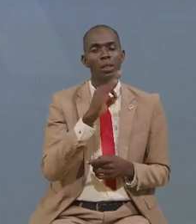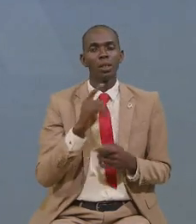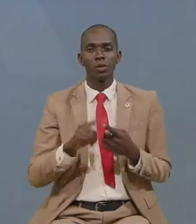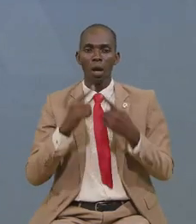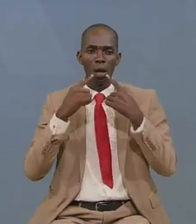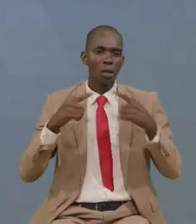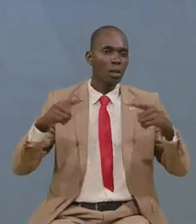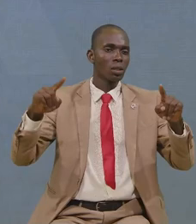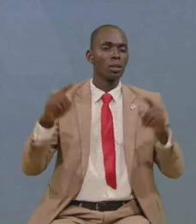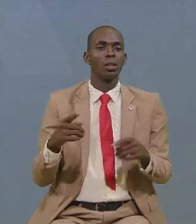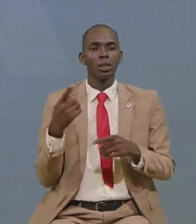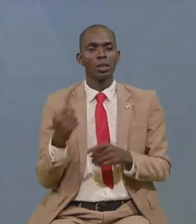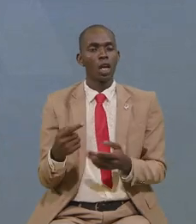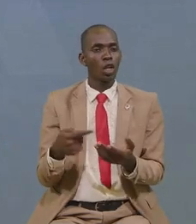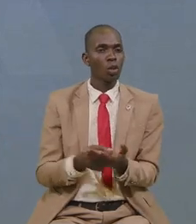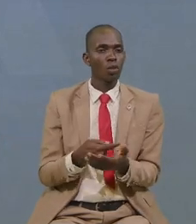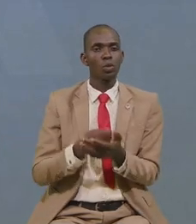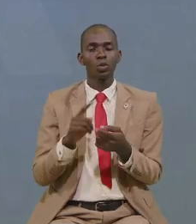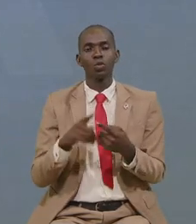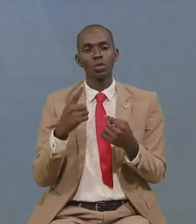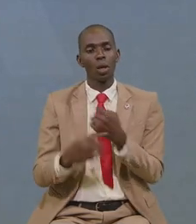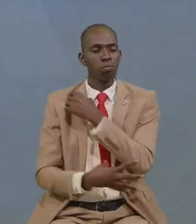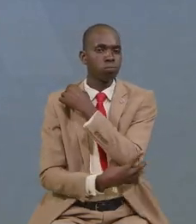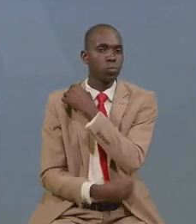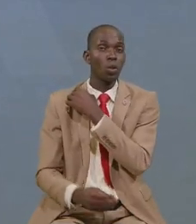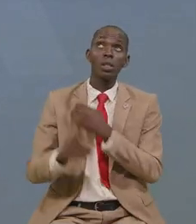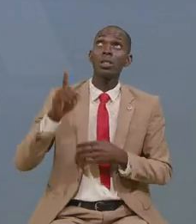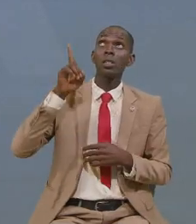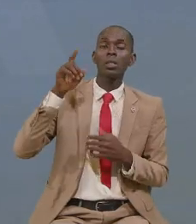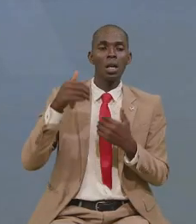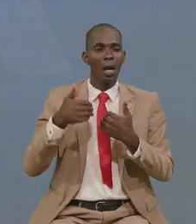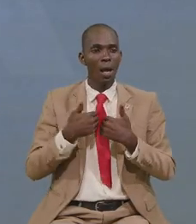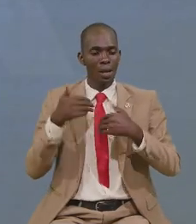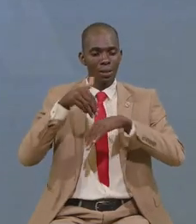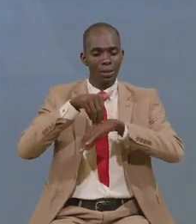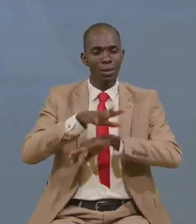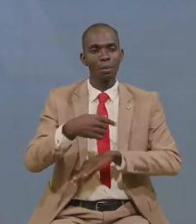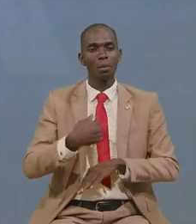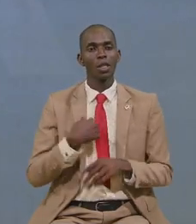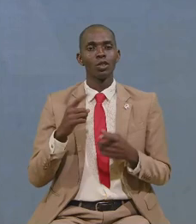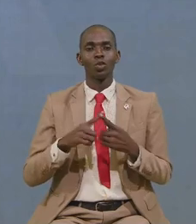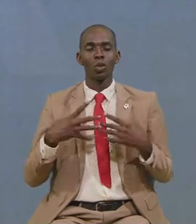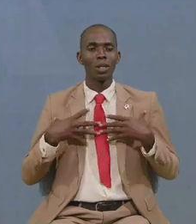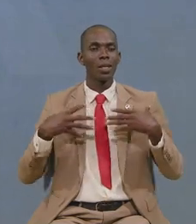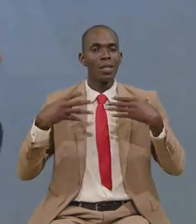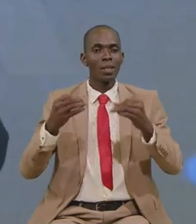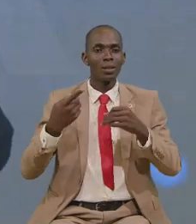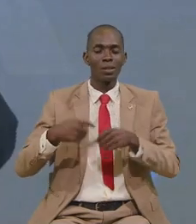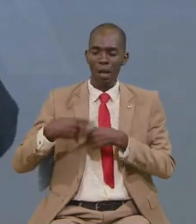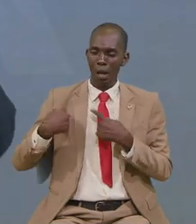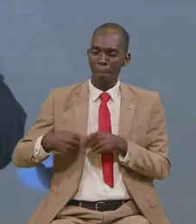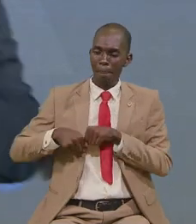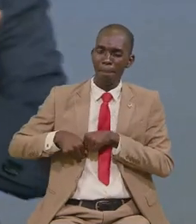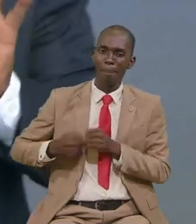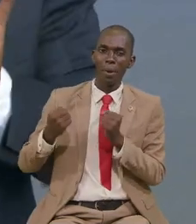to declare the gospel to the poor. He has sent me to heal the brokenhearted. That's